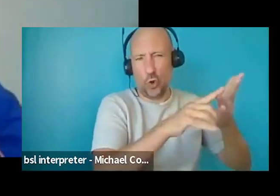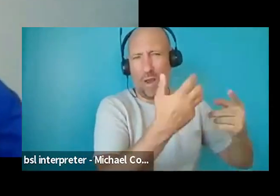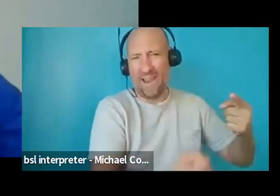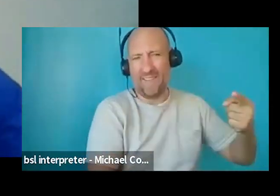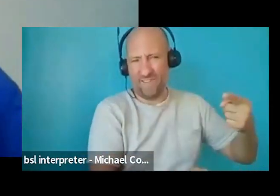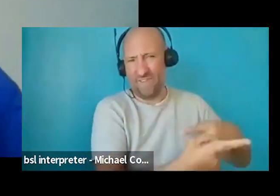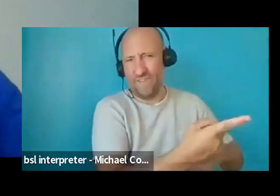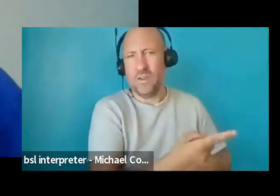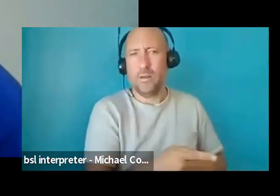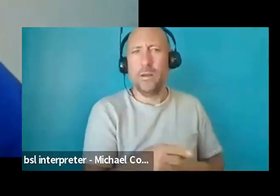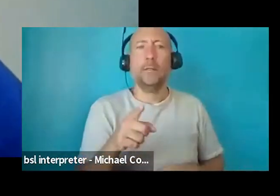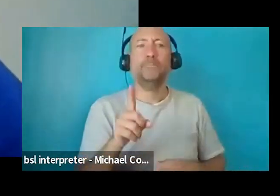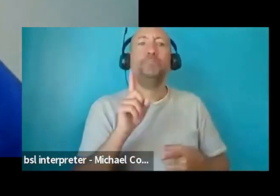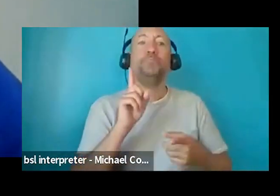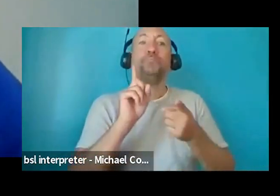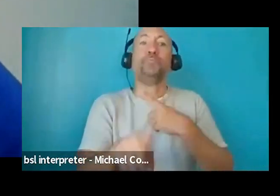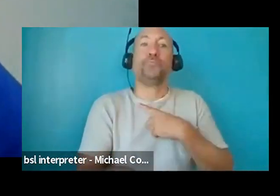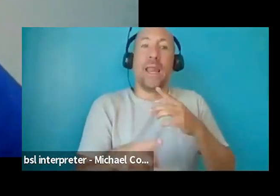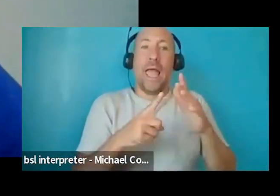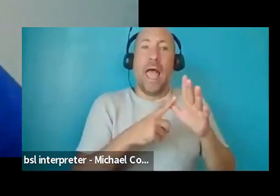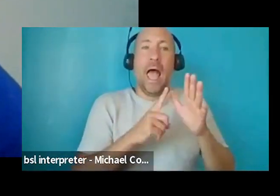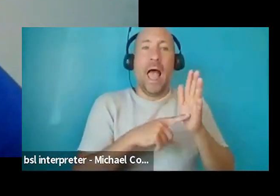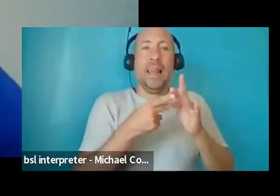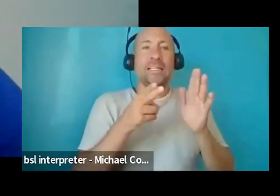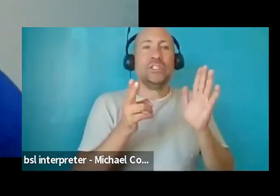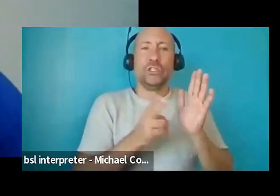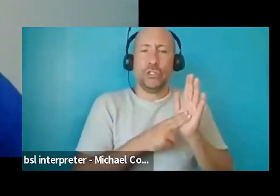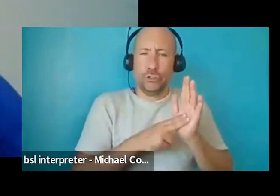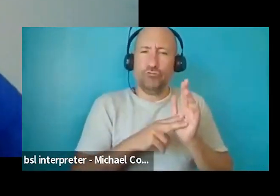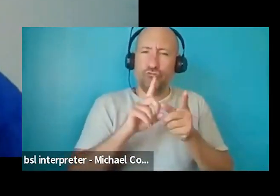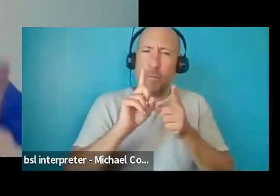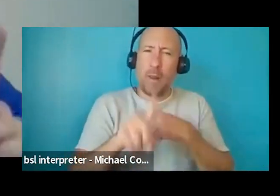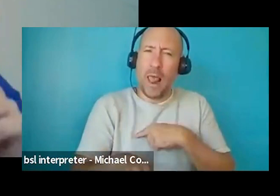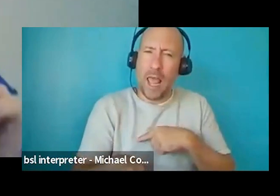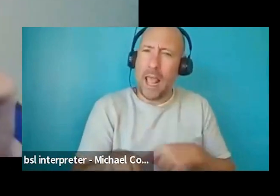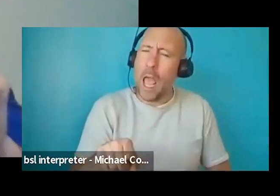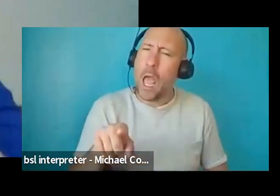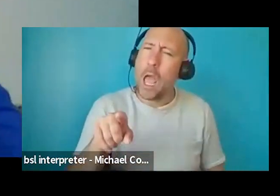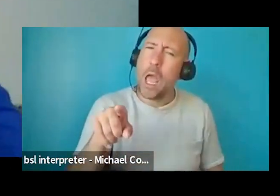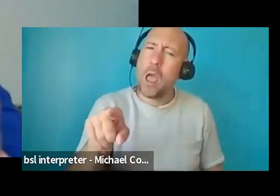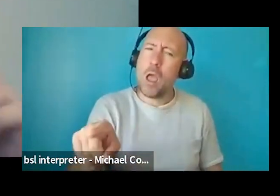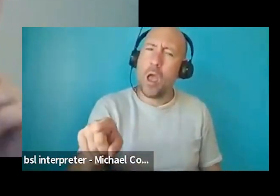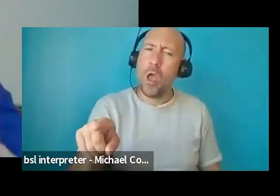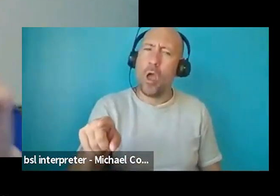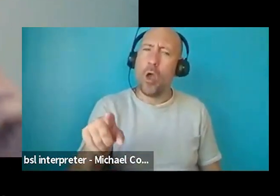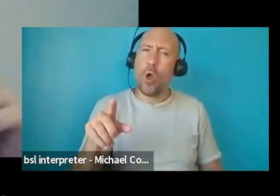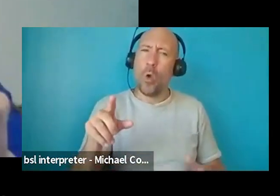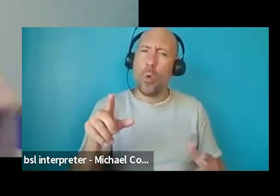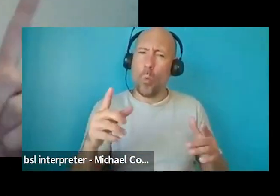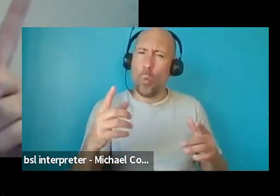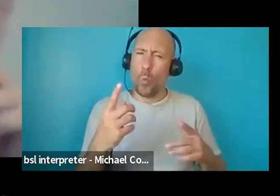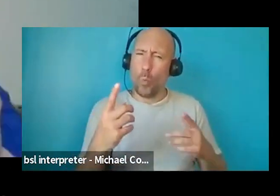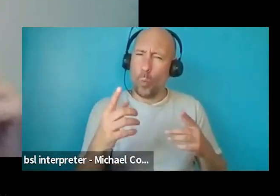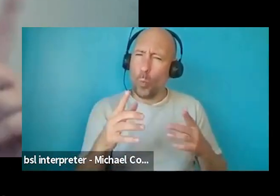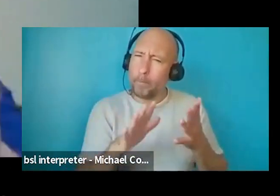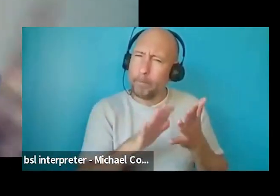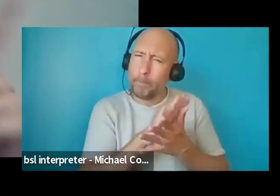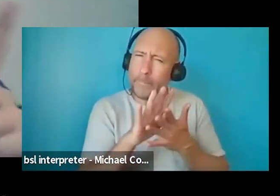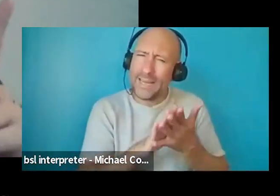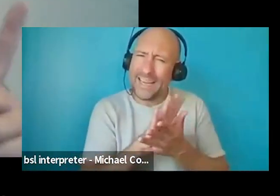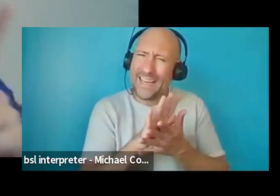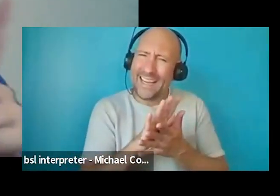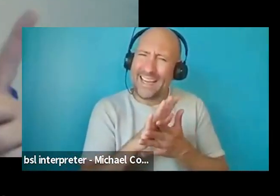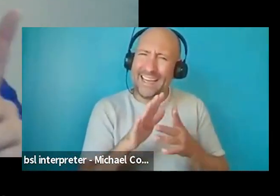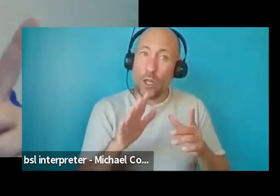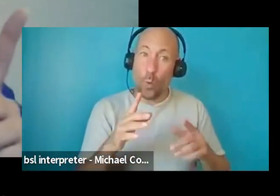And Alison here, I wonder if that's a question whether one organization can apply for